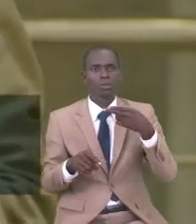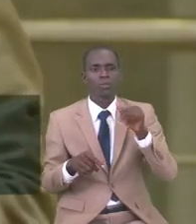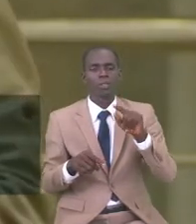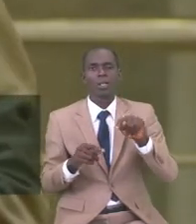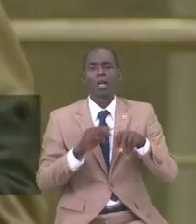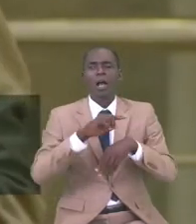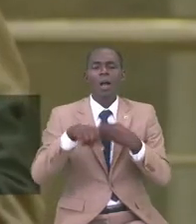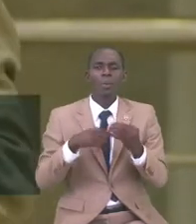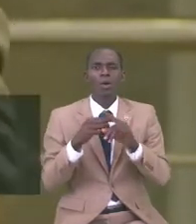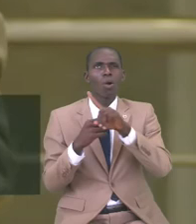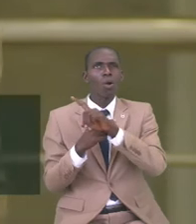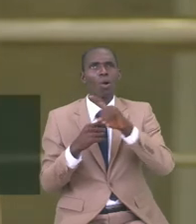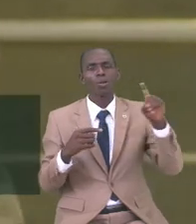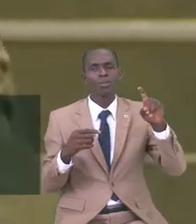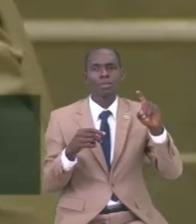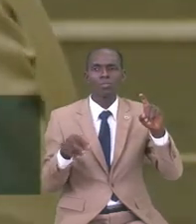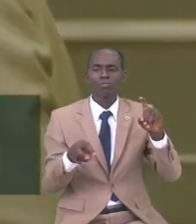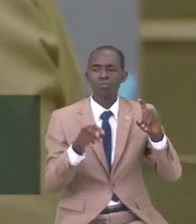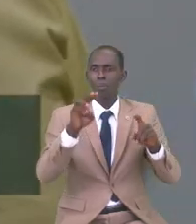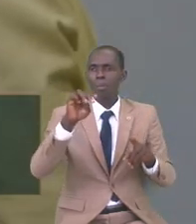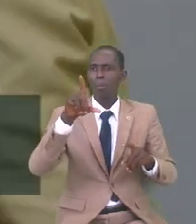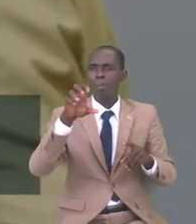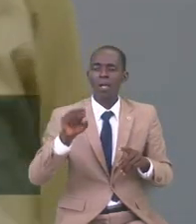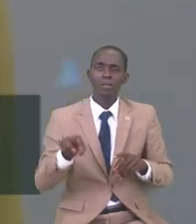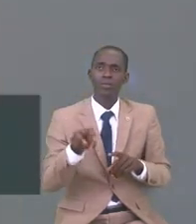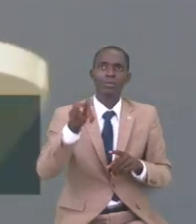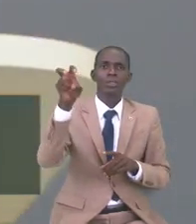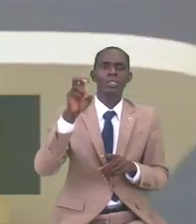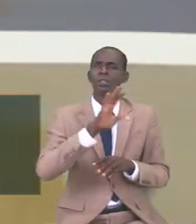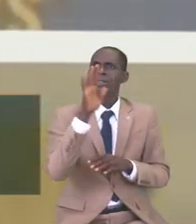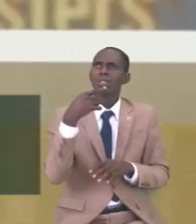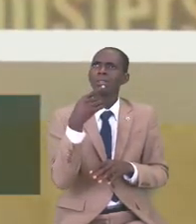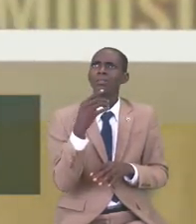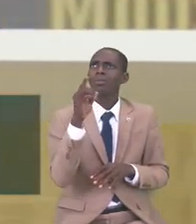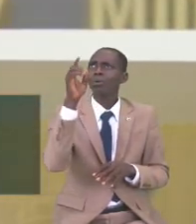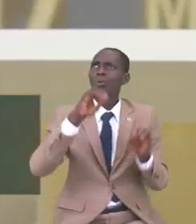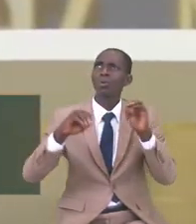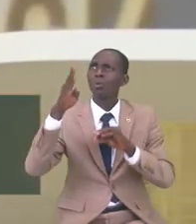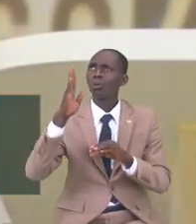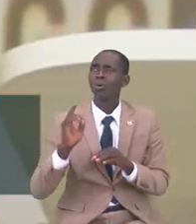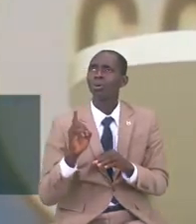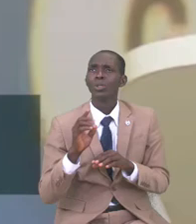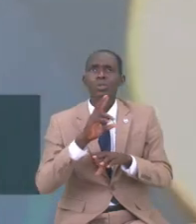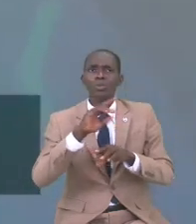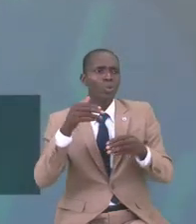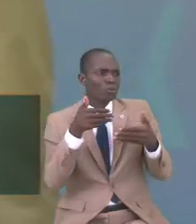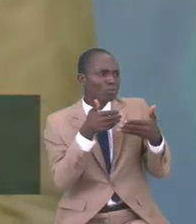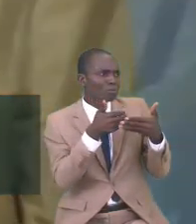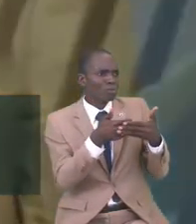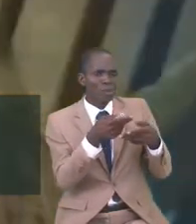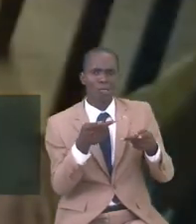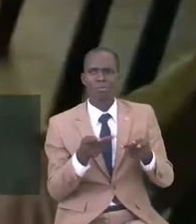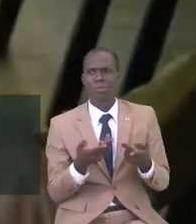100 miles ahead. And he didn't say, God, any nearby place I can get to? They broke